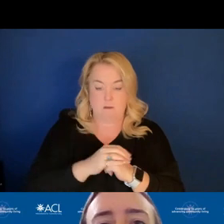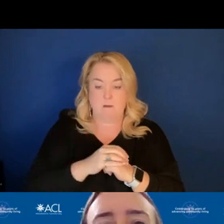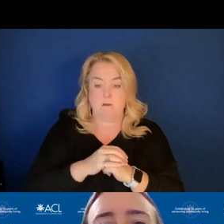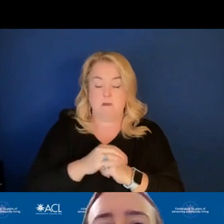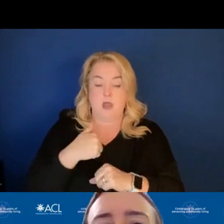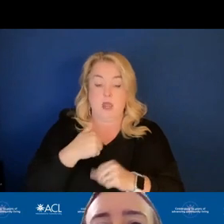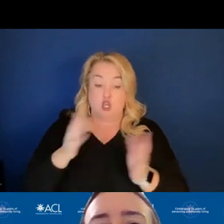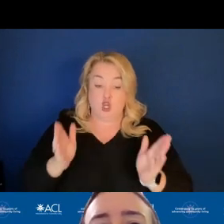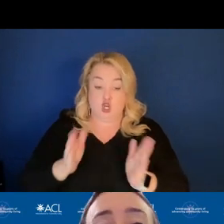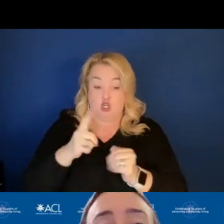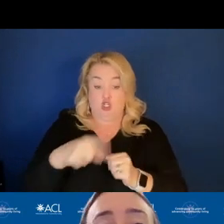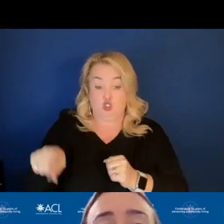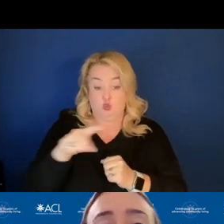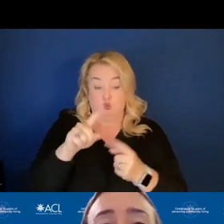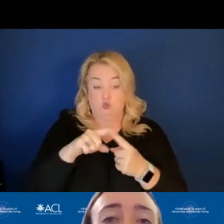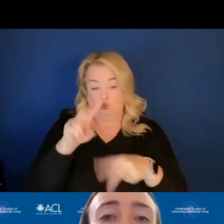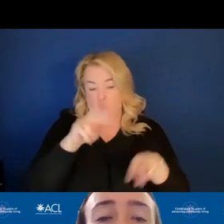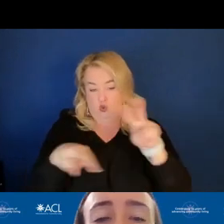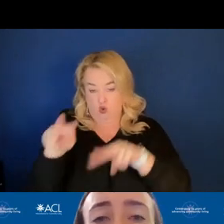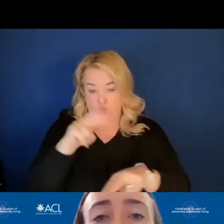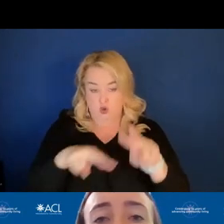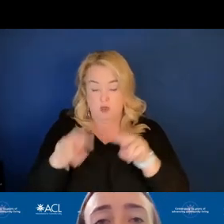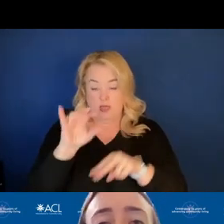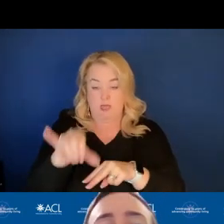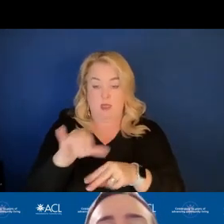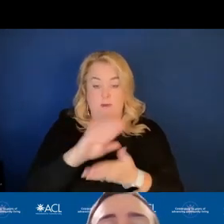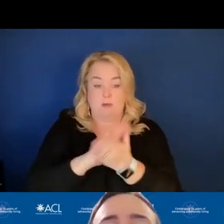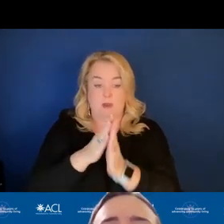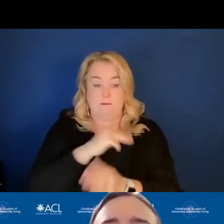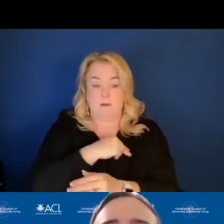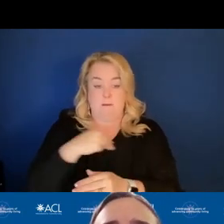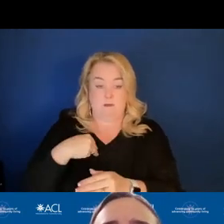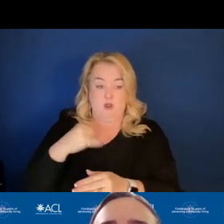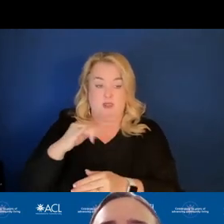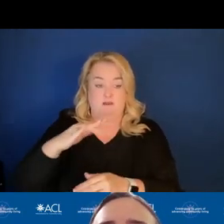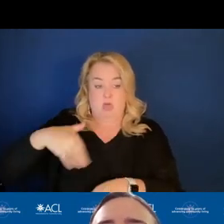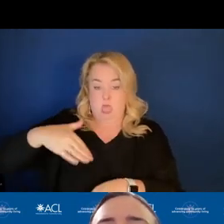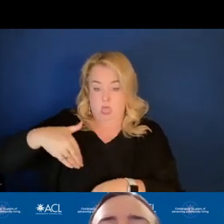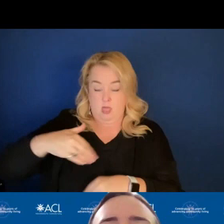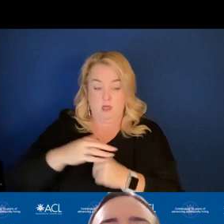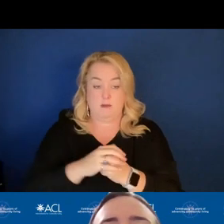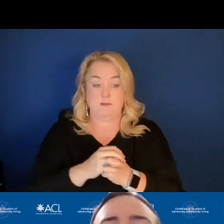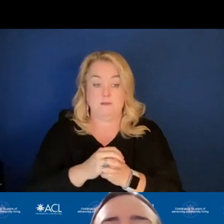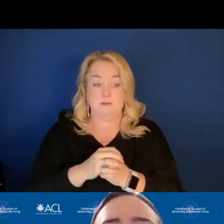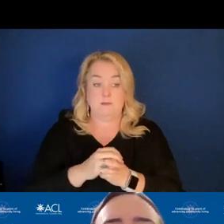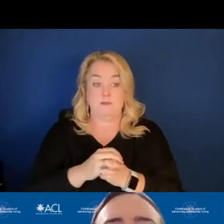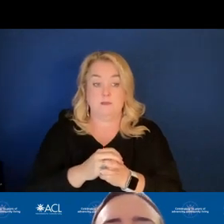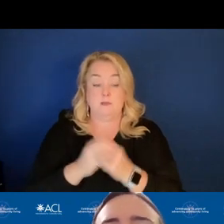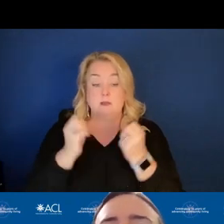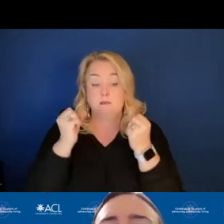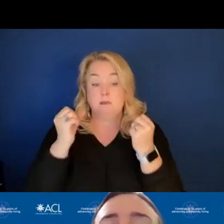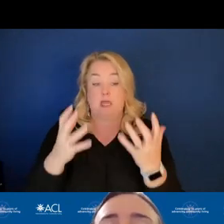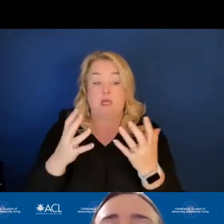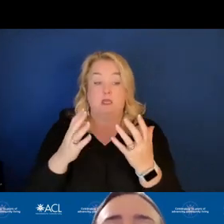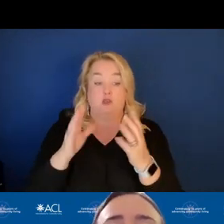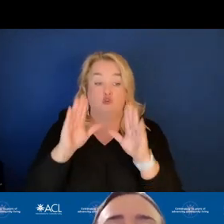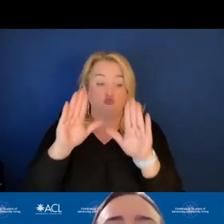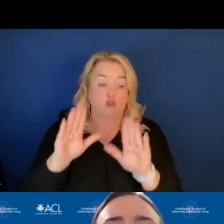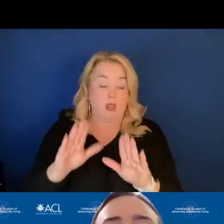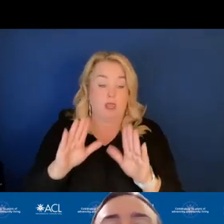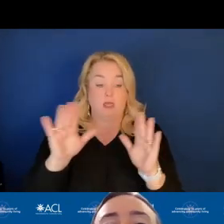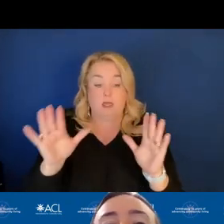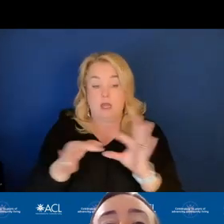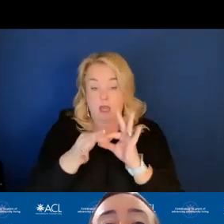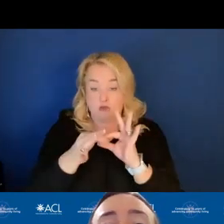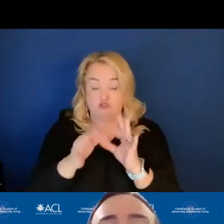really encourage you all to check it out and become a member if you are not already. A lot of the great connections and